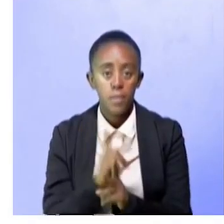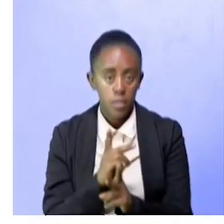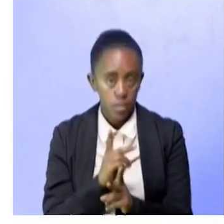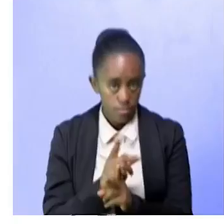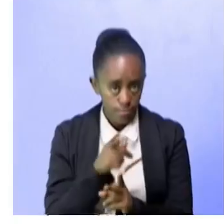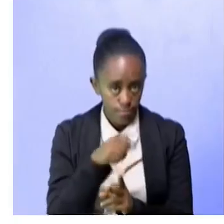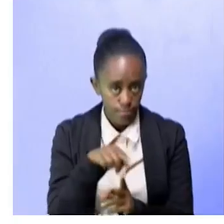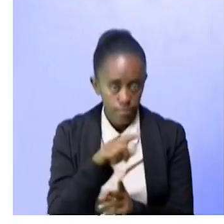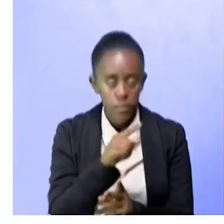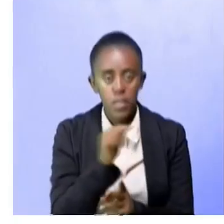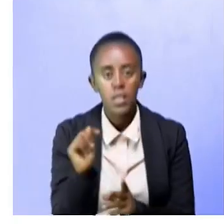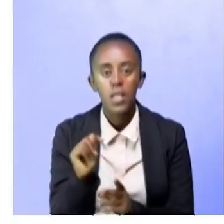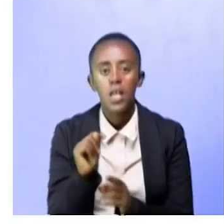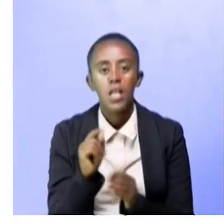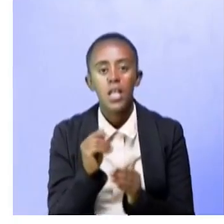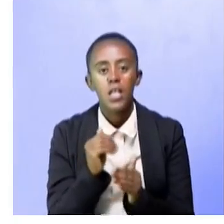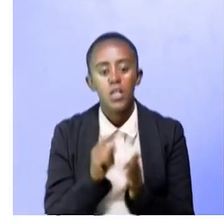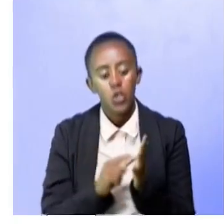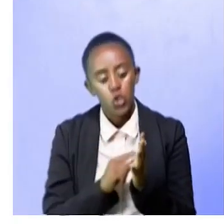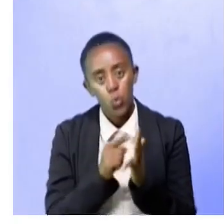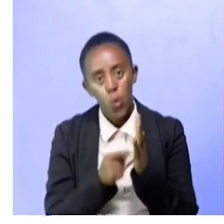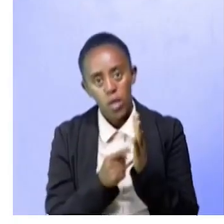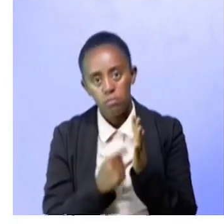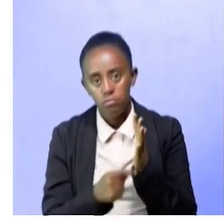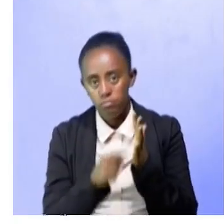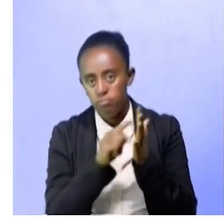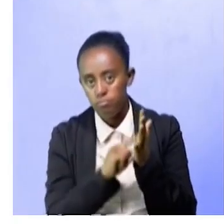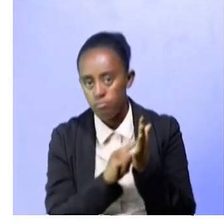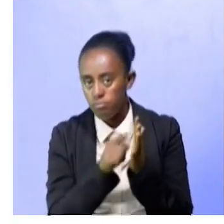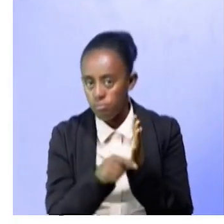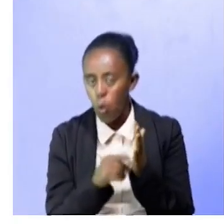the sequence